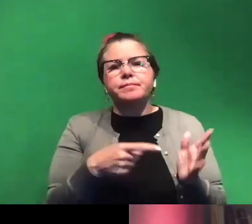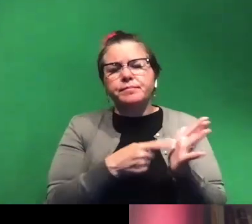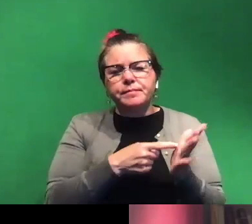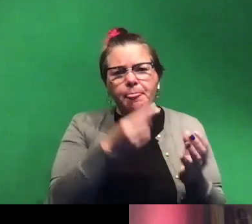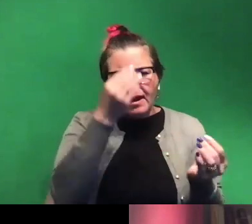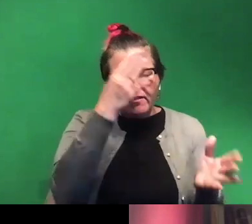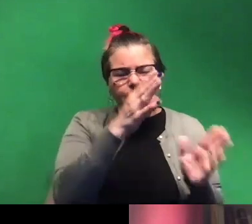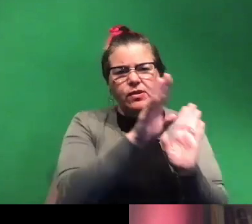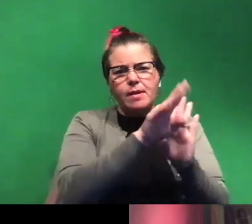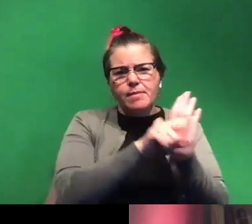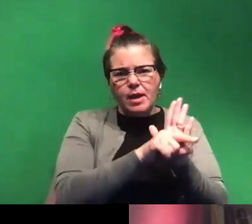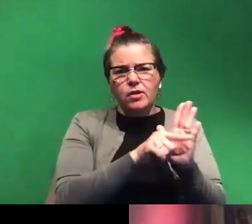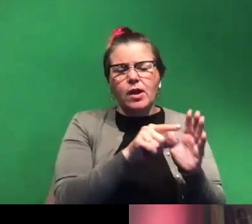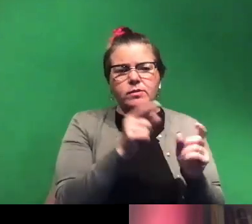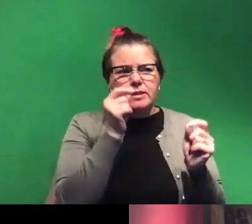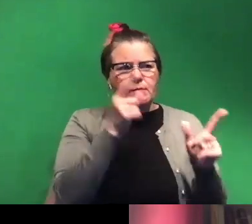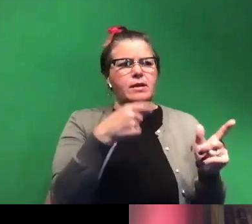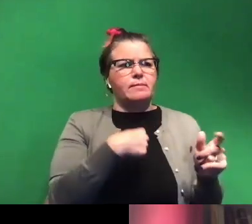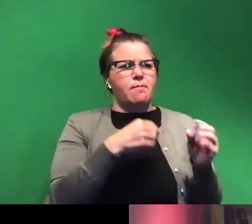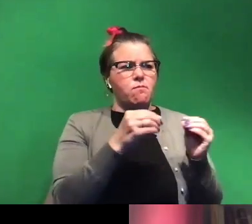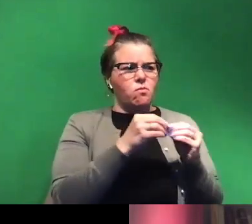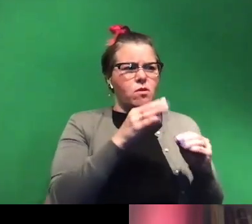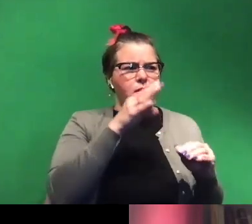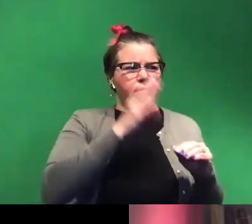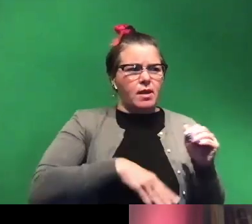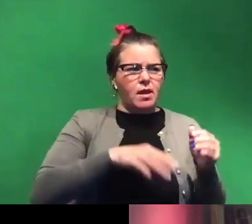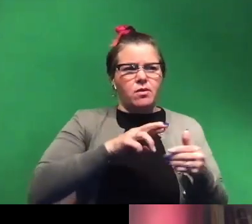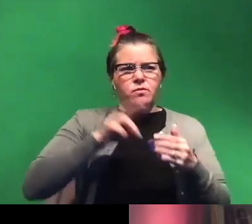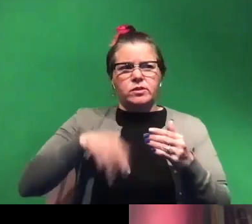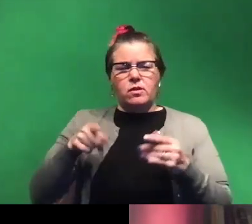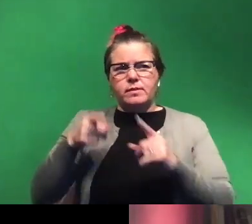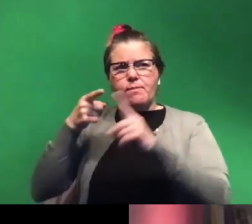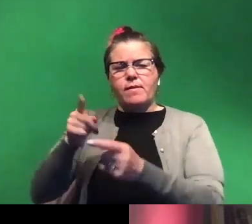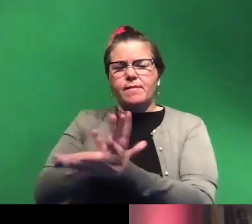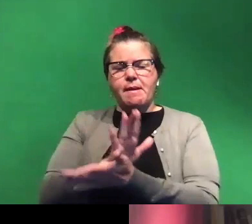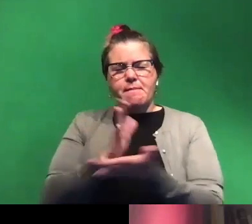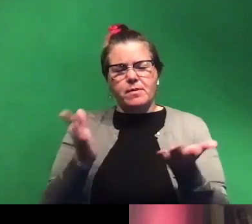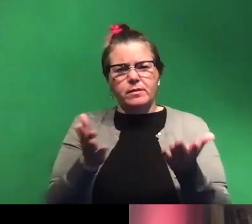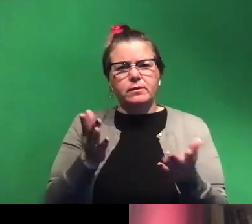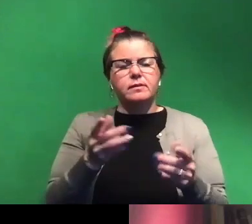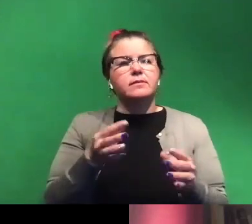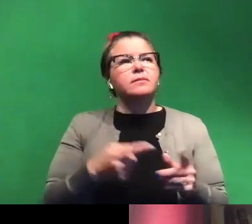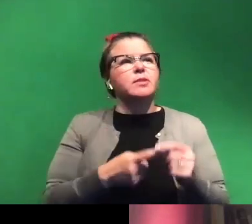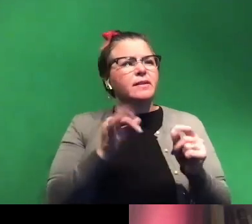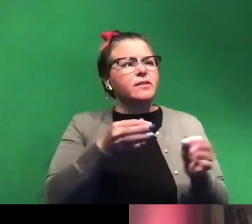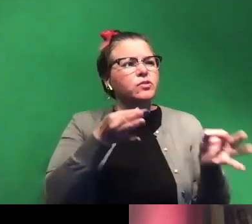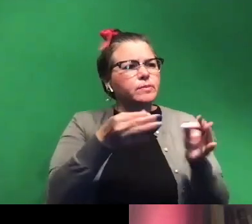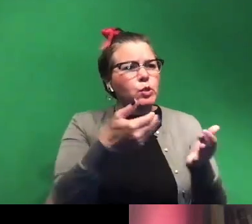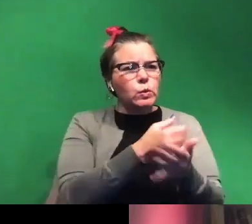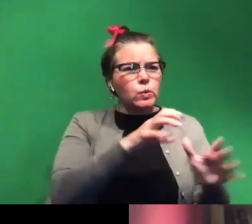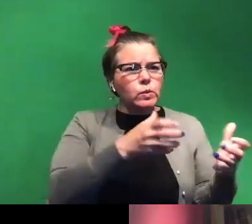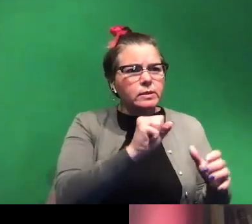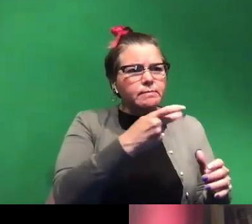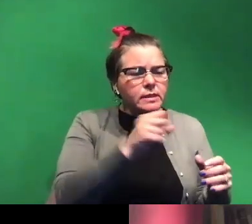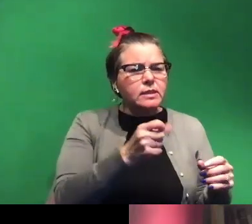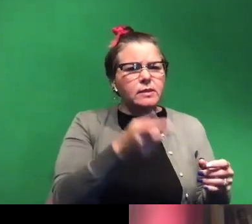the background surprises me more than the main point of the paper, especially if it's a description of something like a new species where you have to really